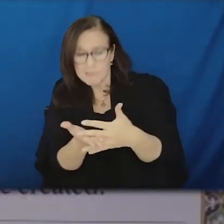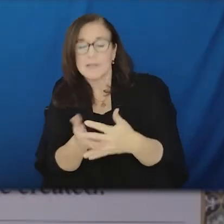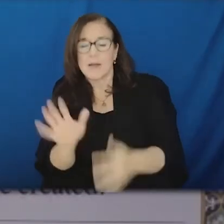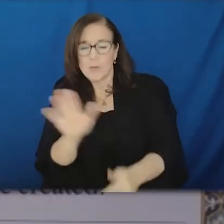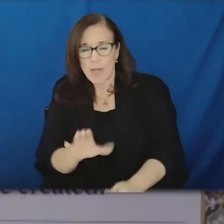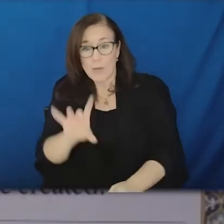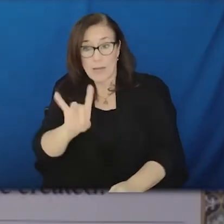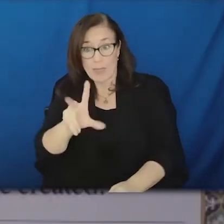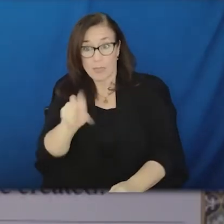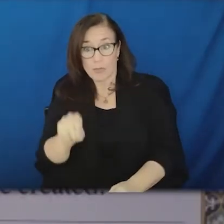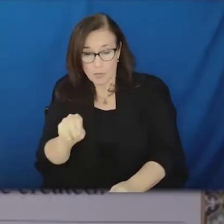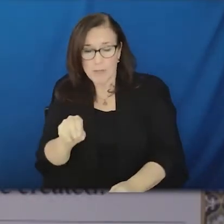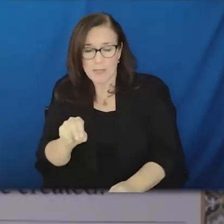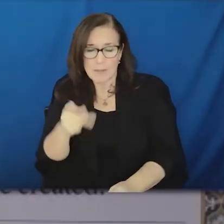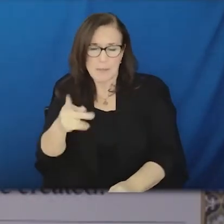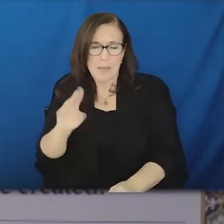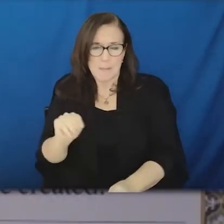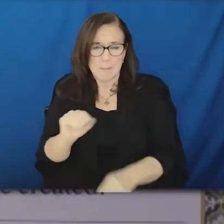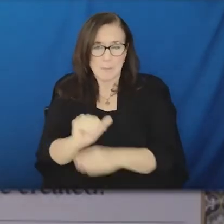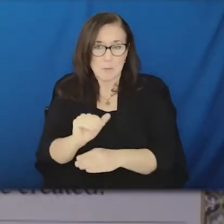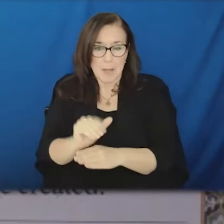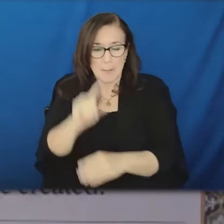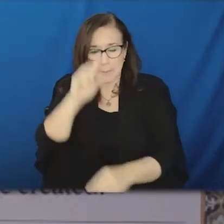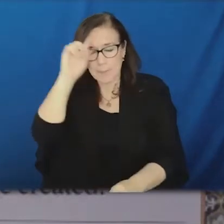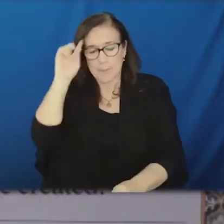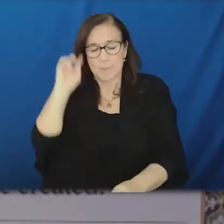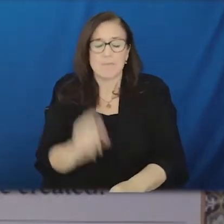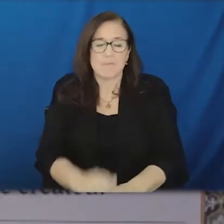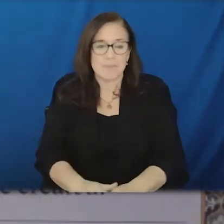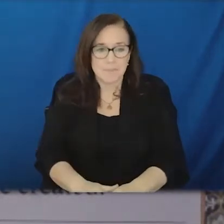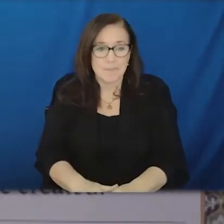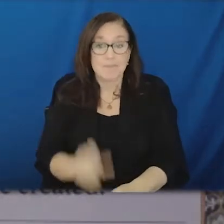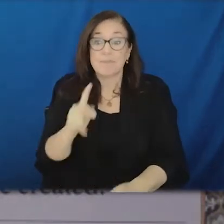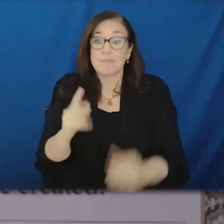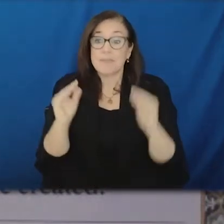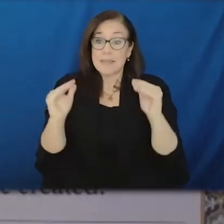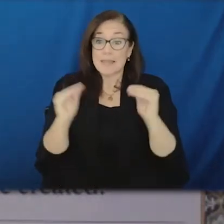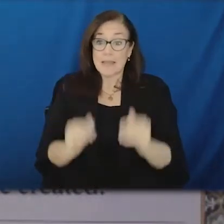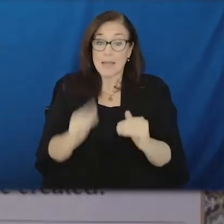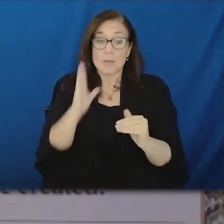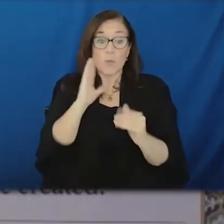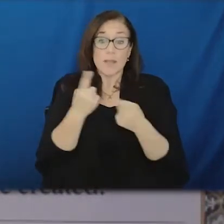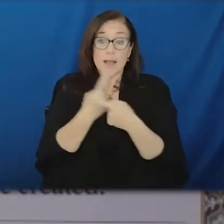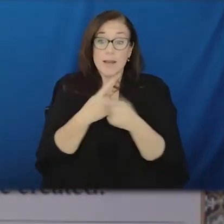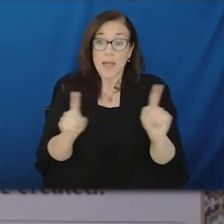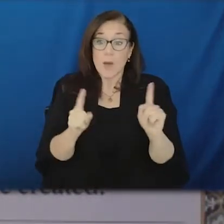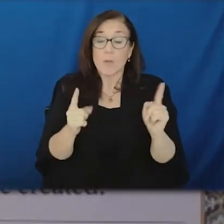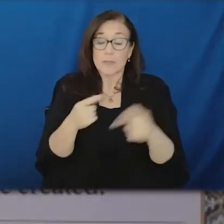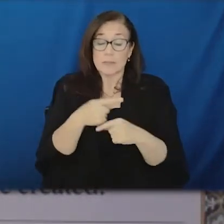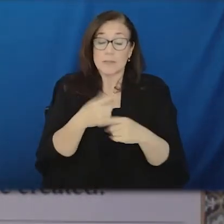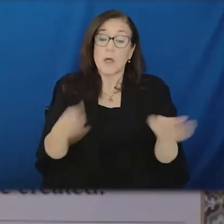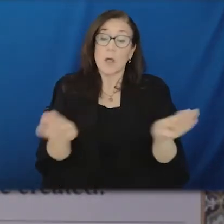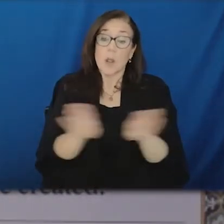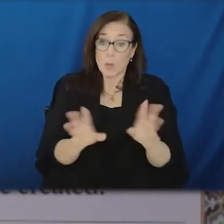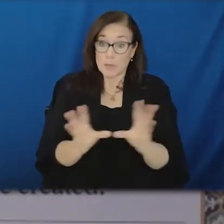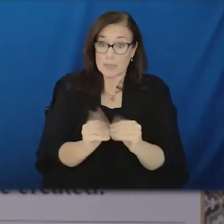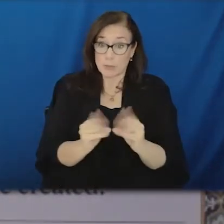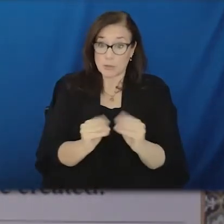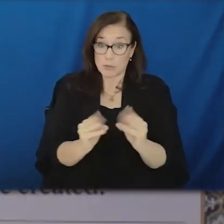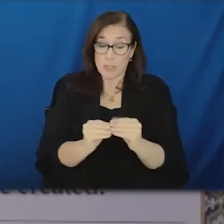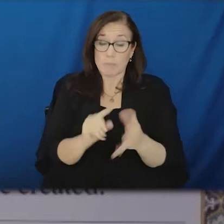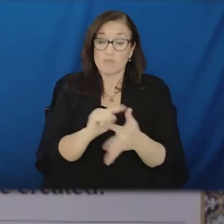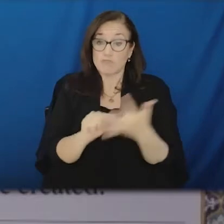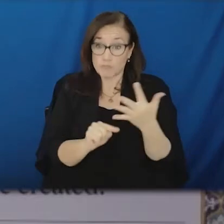8:30 p.m. So the next item is the announcement of closed session action. And for item